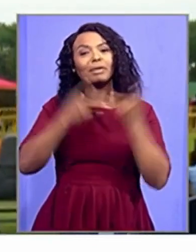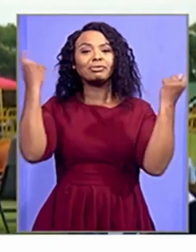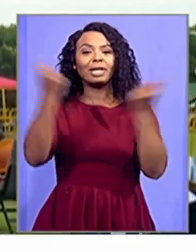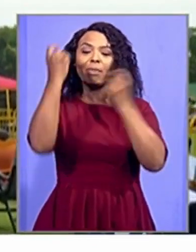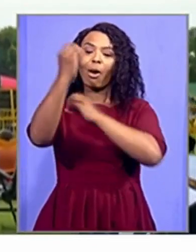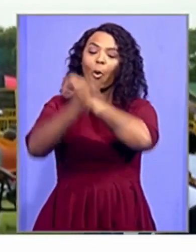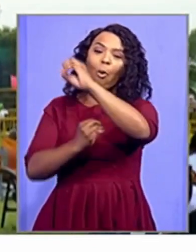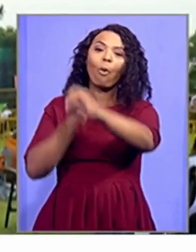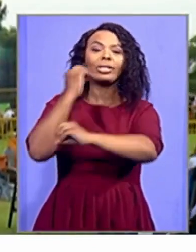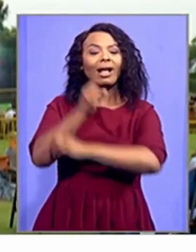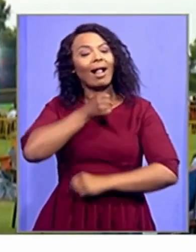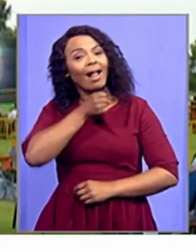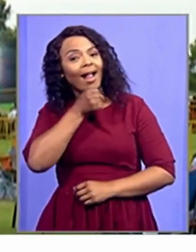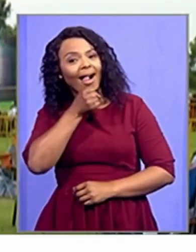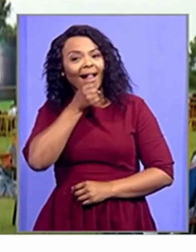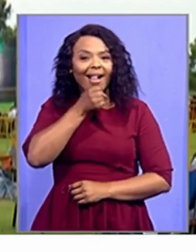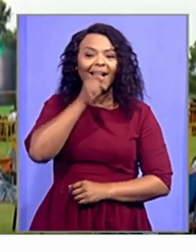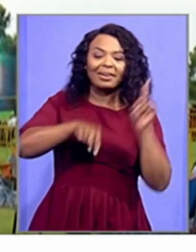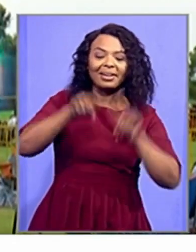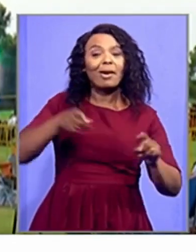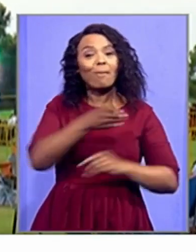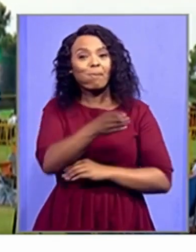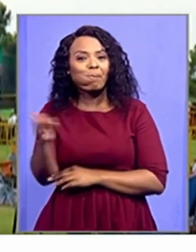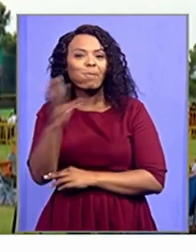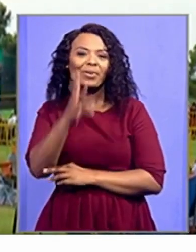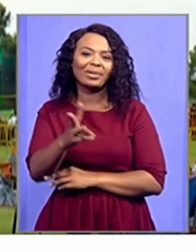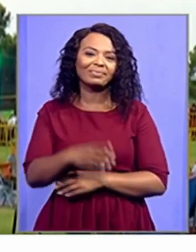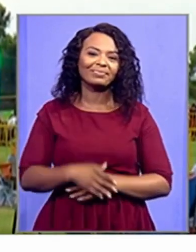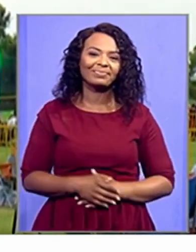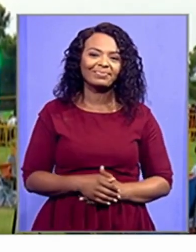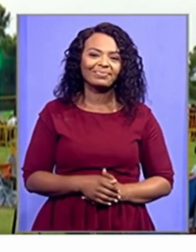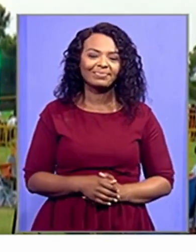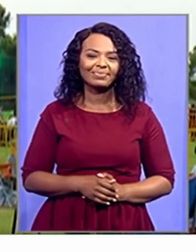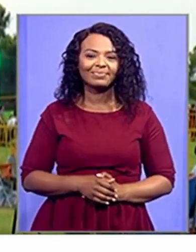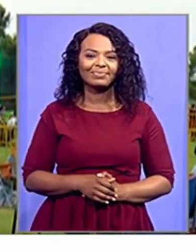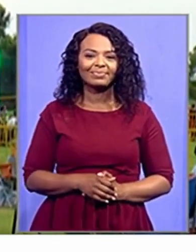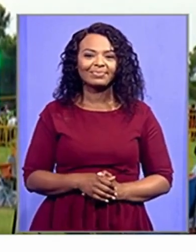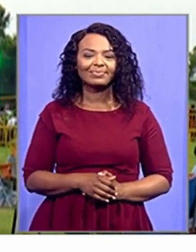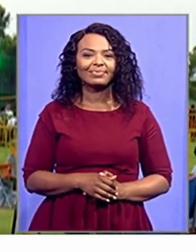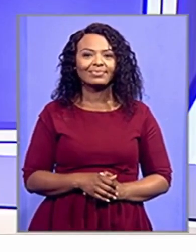bošego ka moka ntle le go senya sebaka re ke boele go lena ka mo ke botšetse dithapo ka mo go la Auckland Park